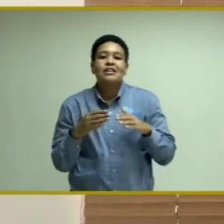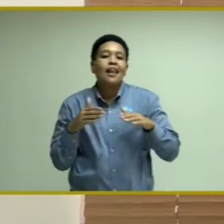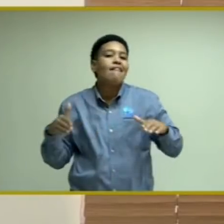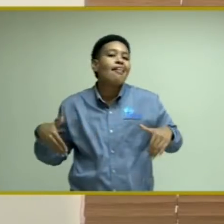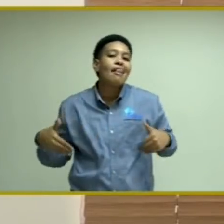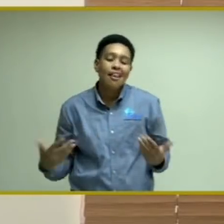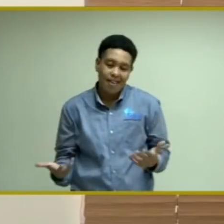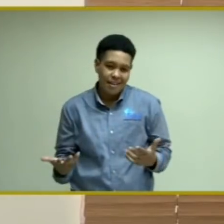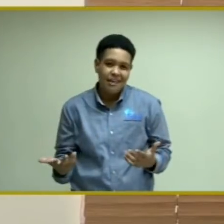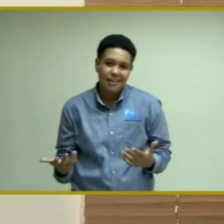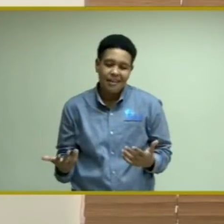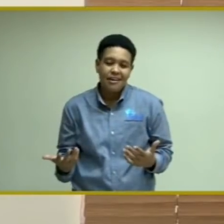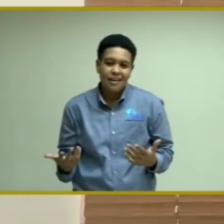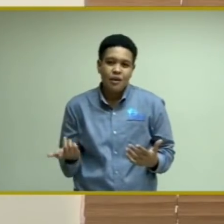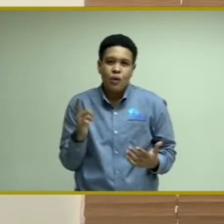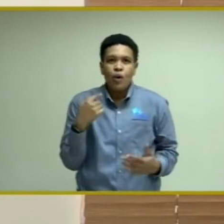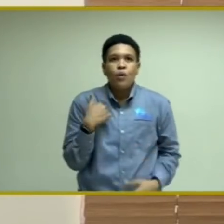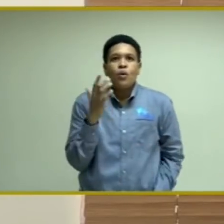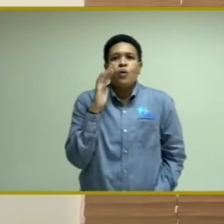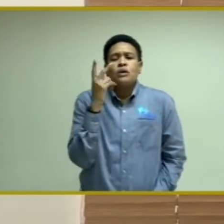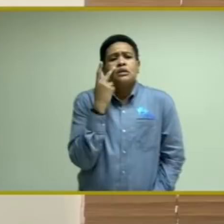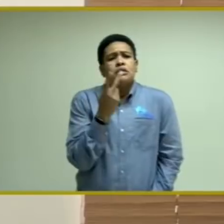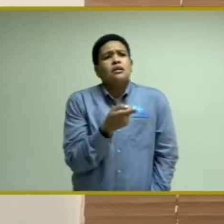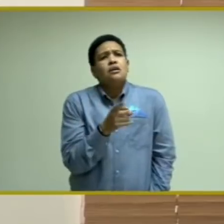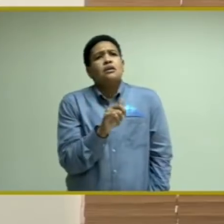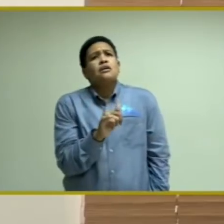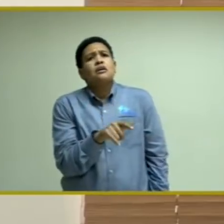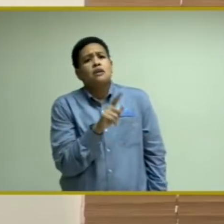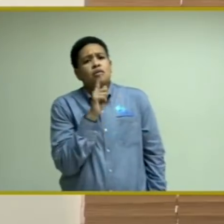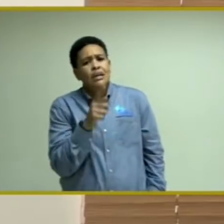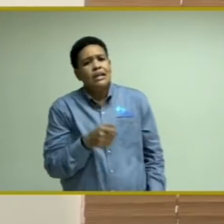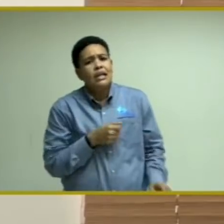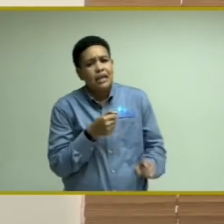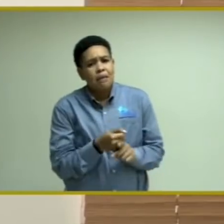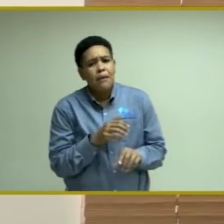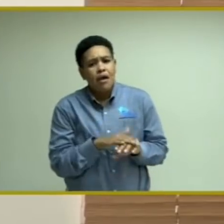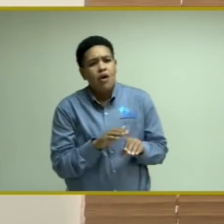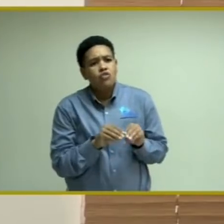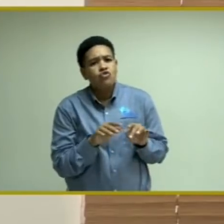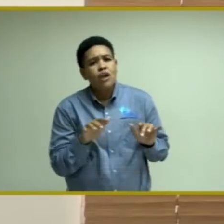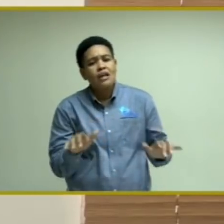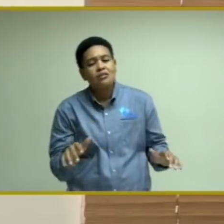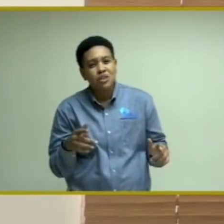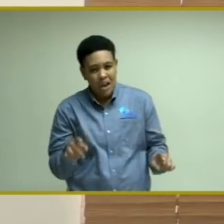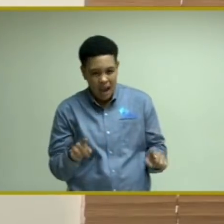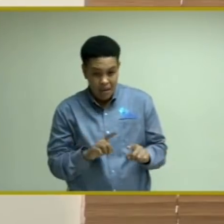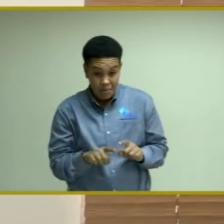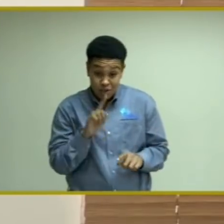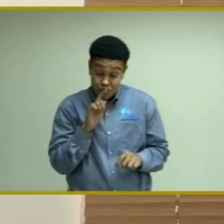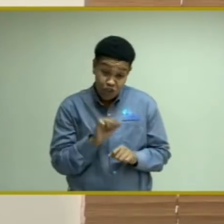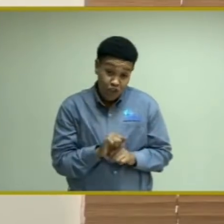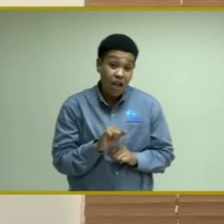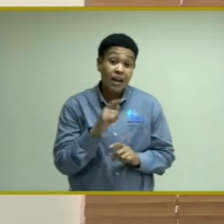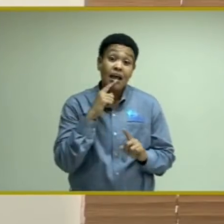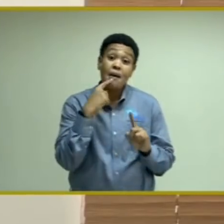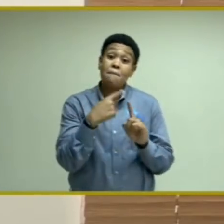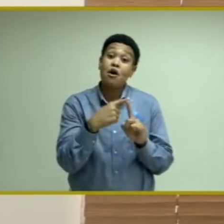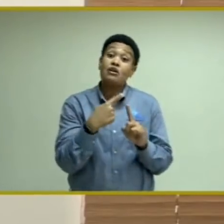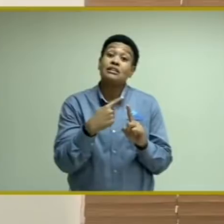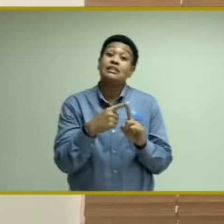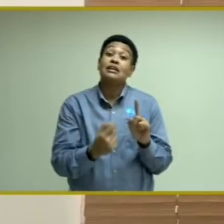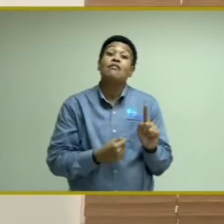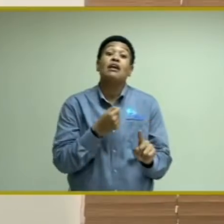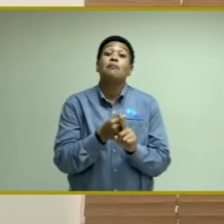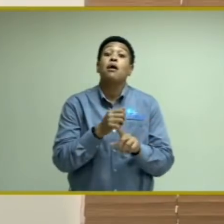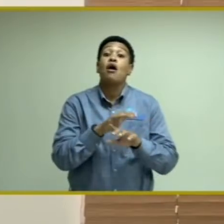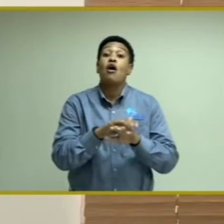yet where we would be seeing that it has an effect on transmission, but certainly a positive effect